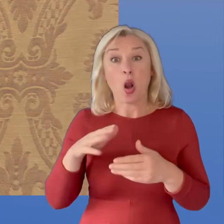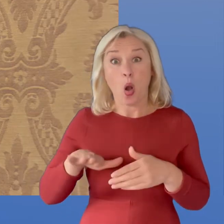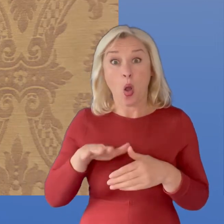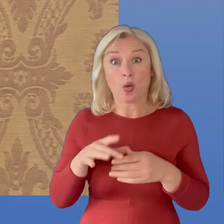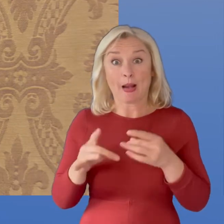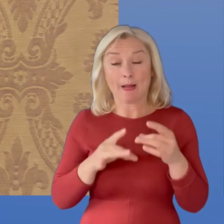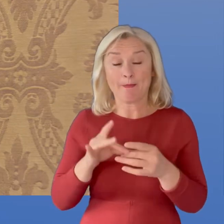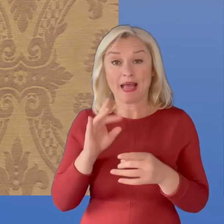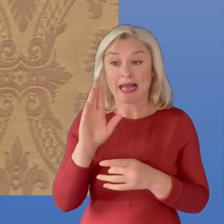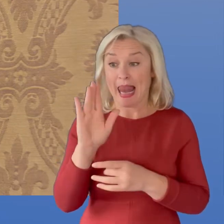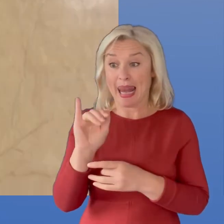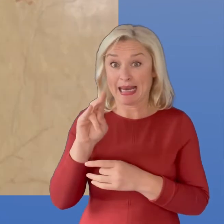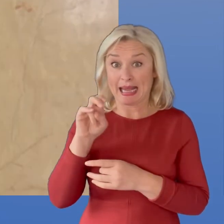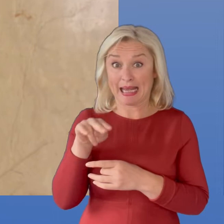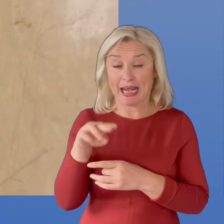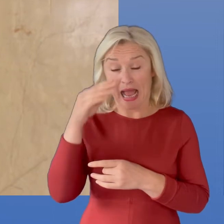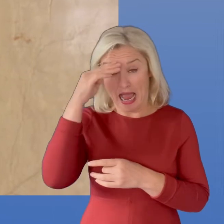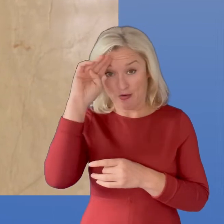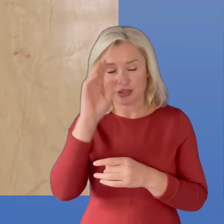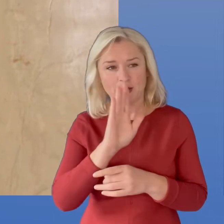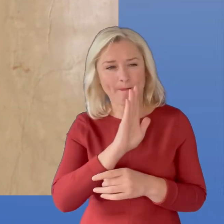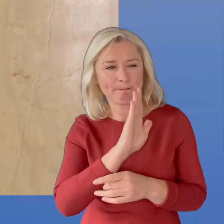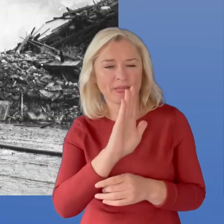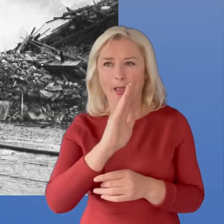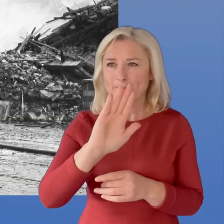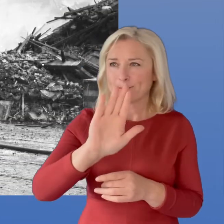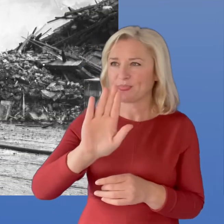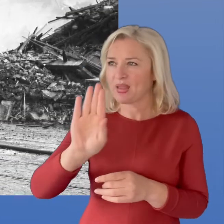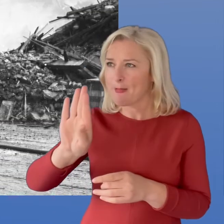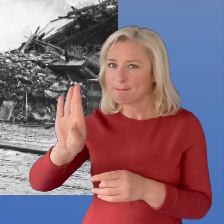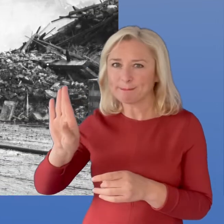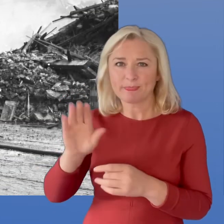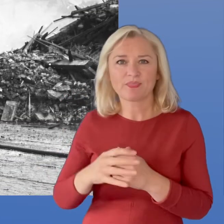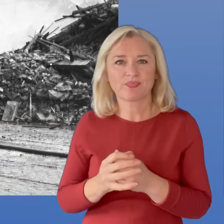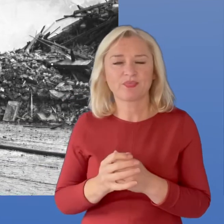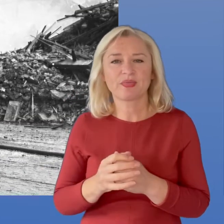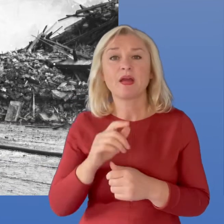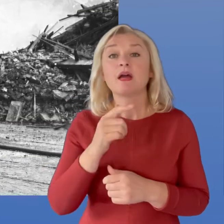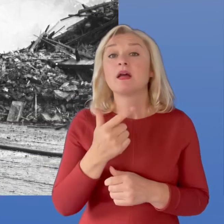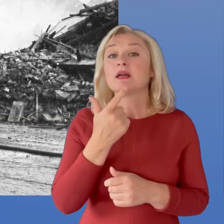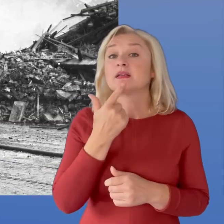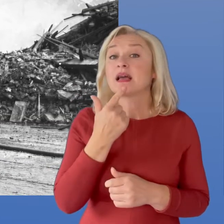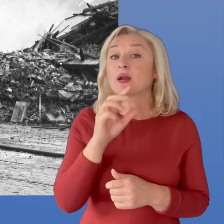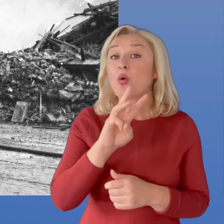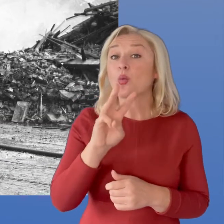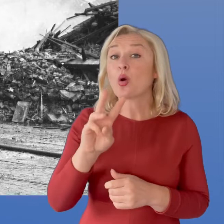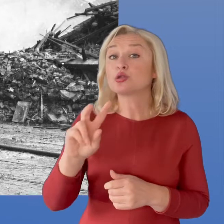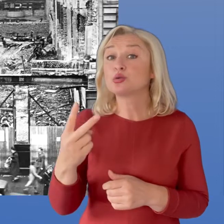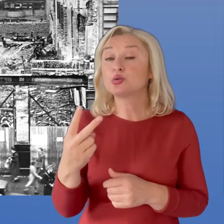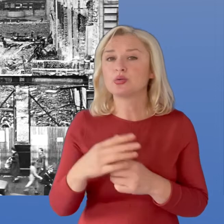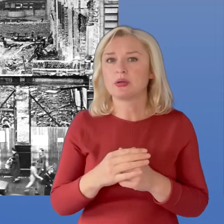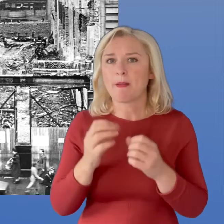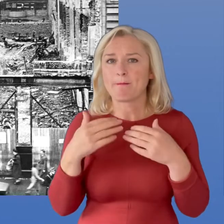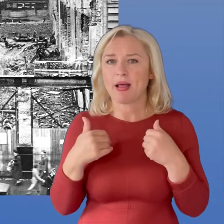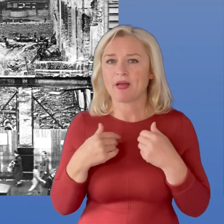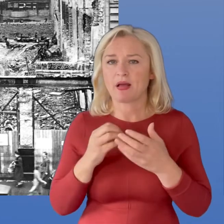the Botticino marble around the walls of the Senate chamber. During the Second World War, Belfast faced devastating bombing raids in